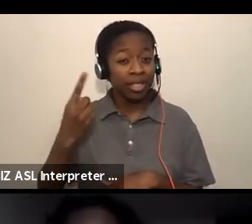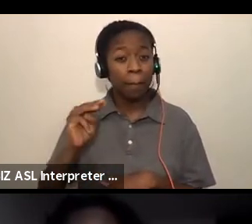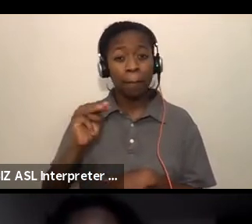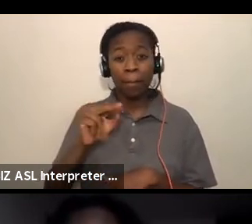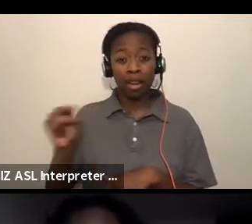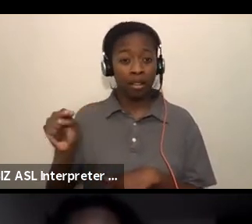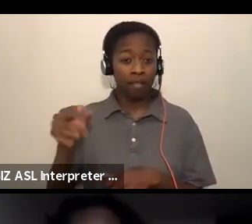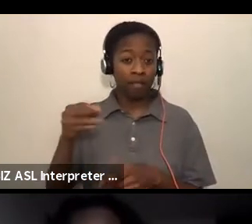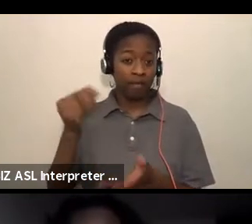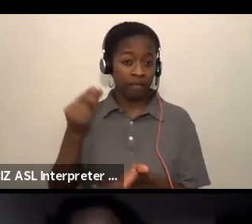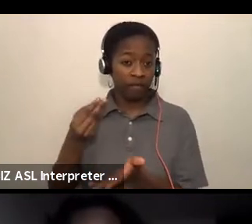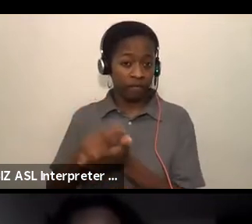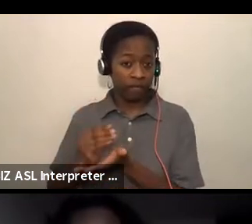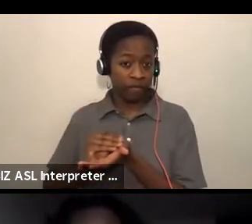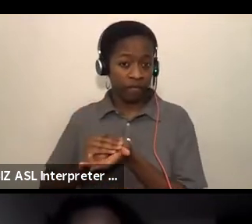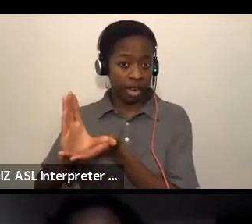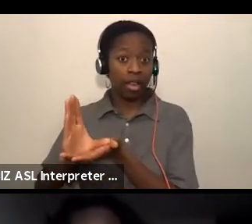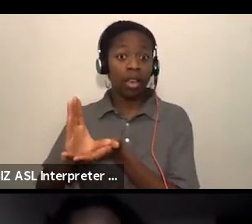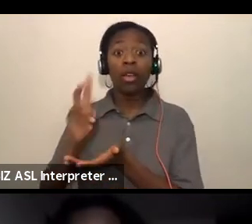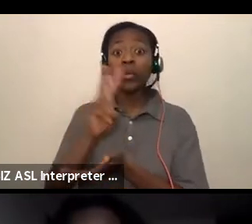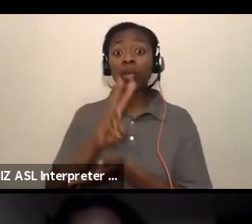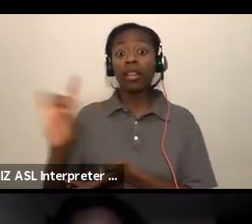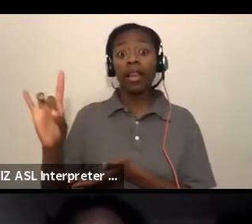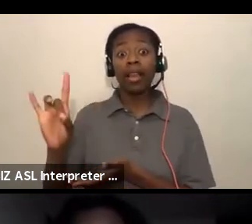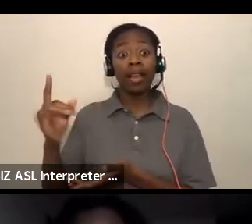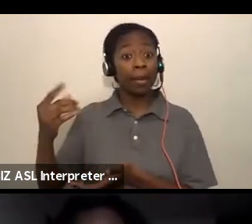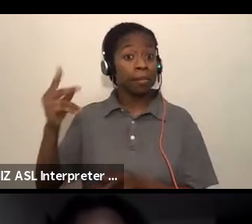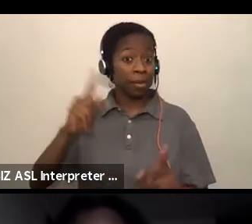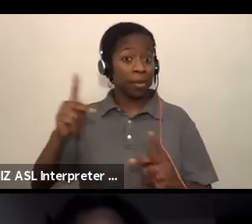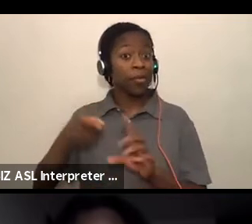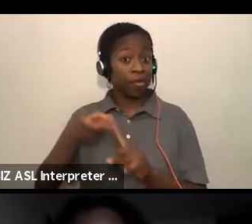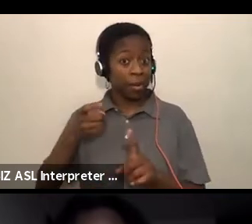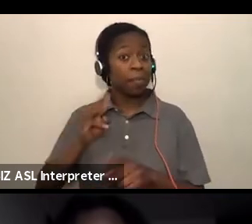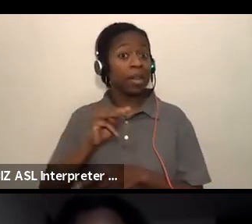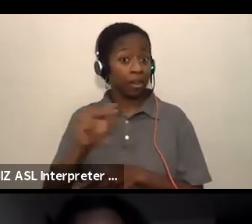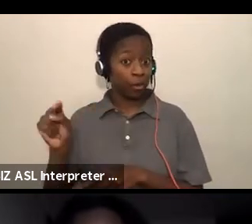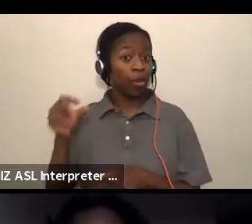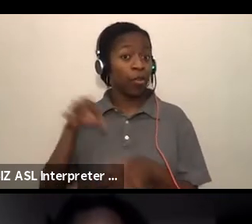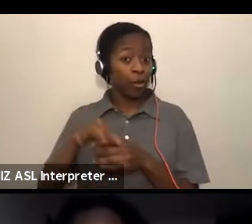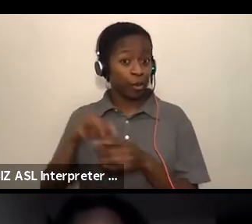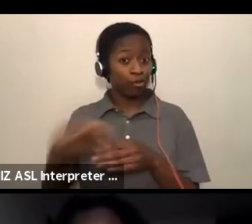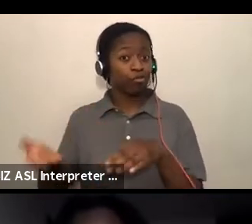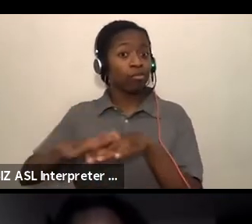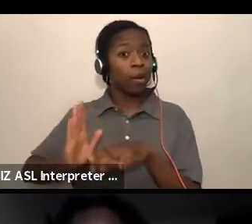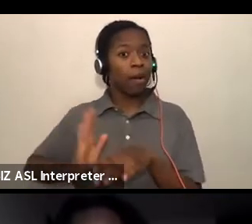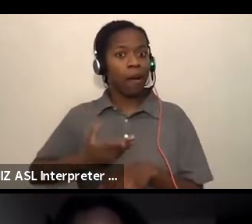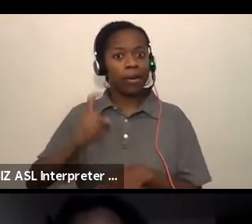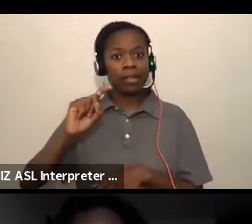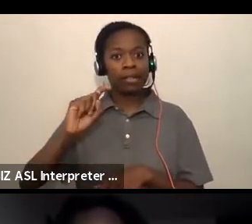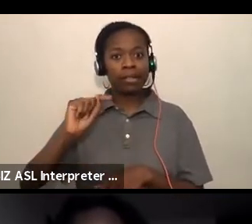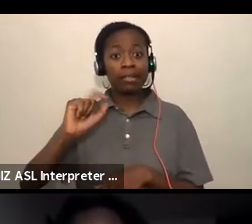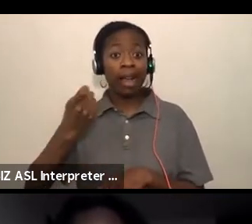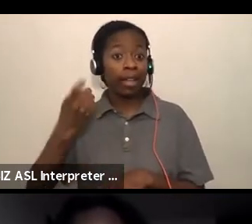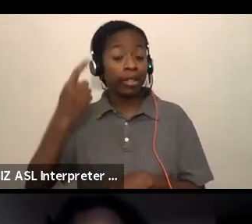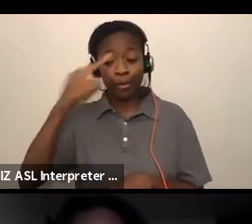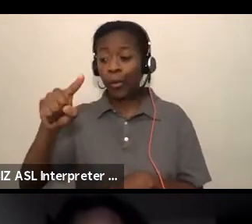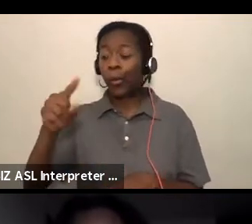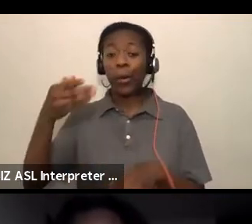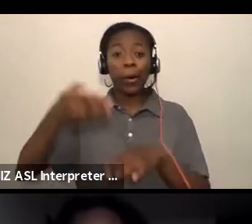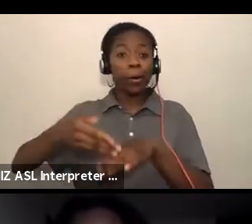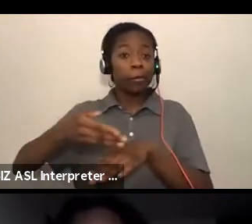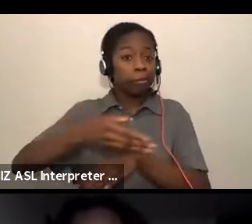2008, the people of Minnesota voted to increase our taxes so that we would get more funding towards clean water, land, and